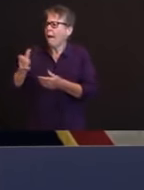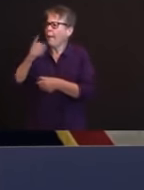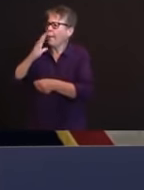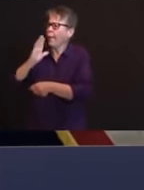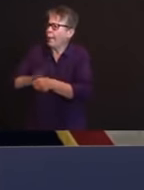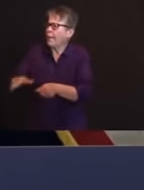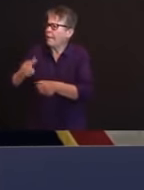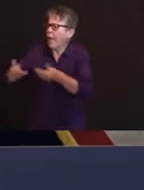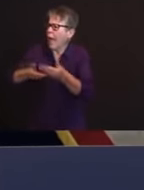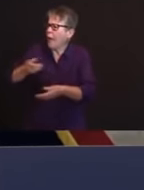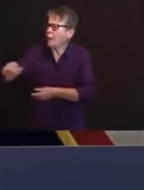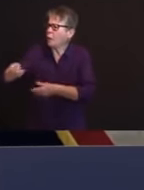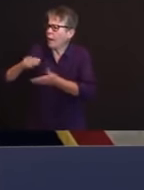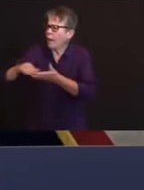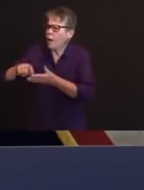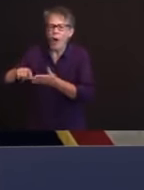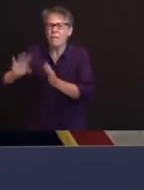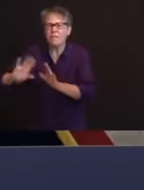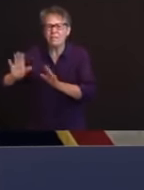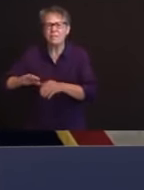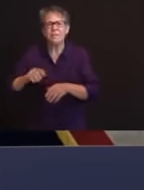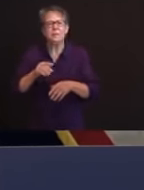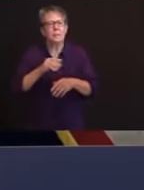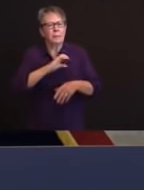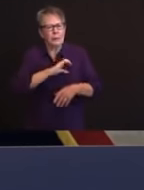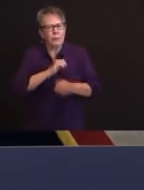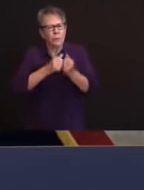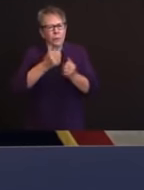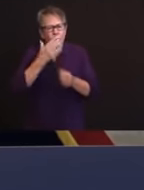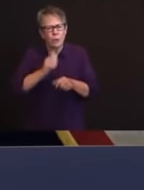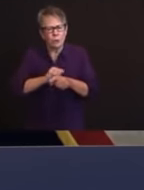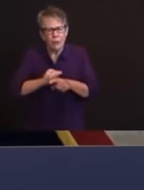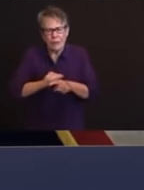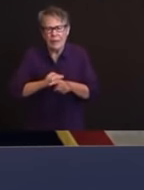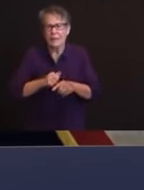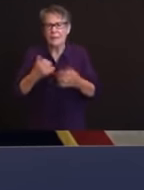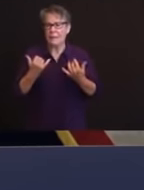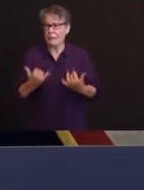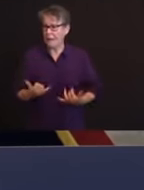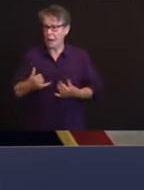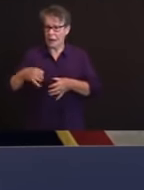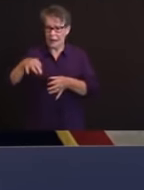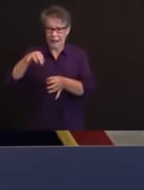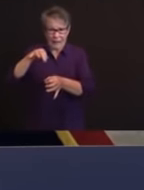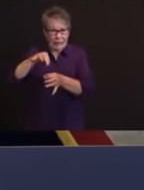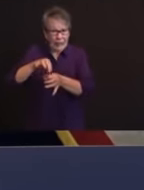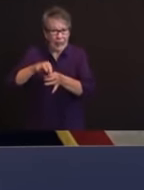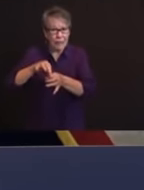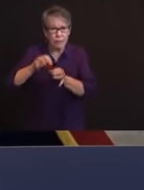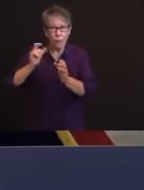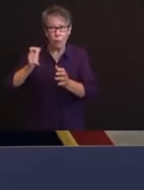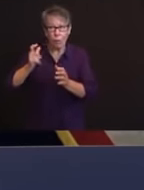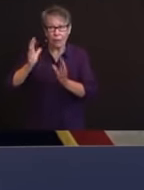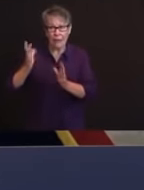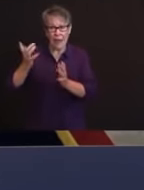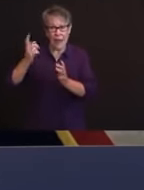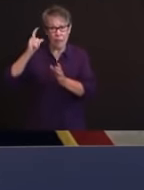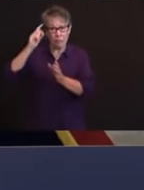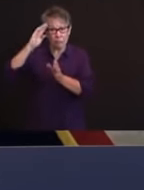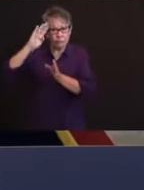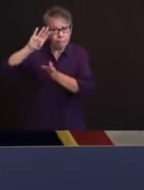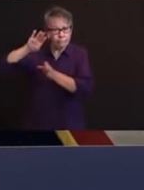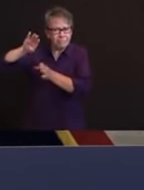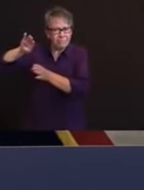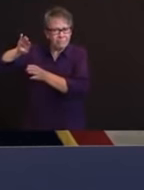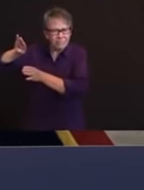common cause. And now that this election begins to fade in our rearview mirror, we have to double down on that common ground.